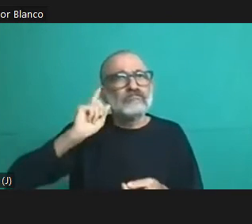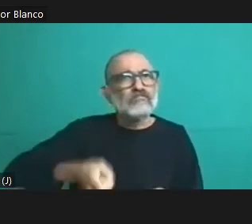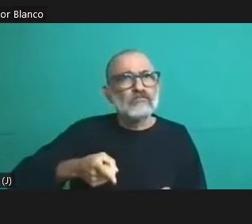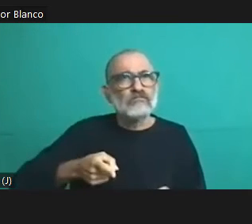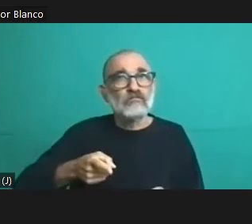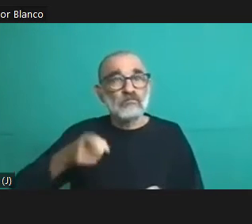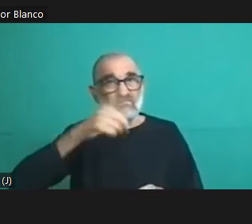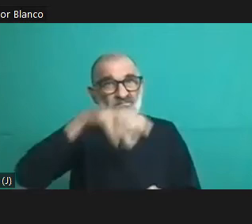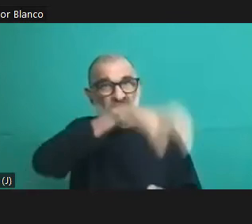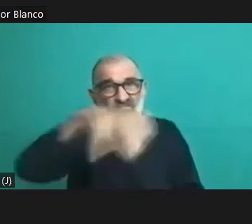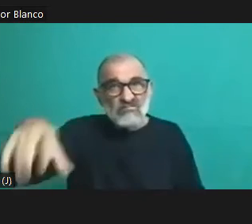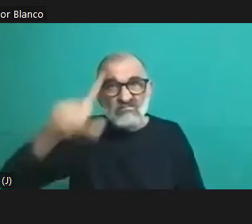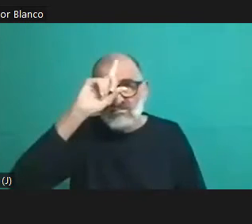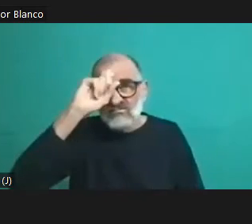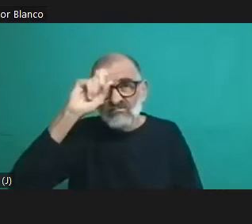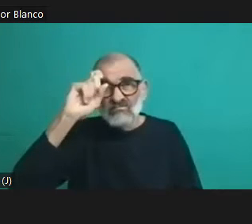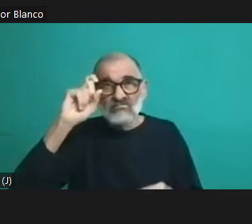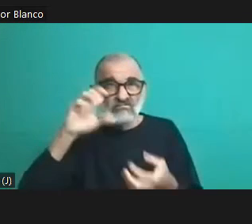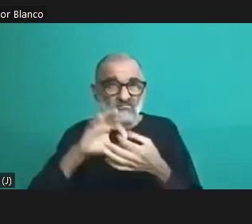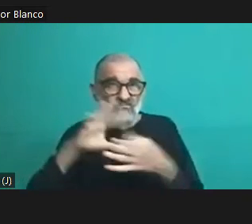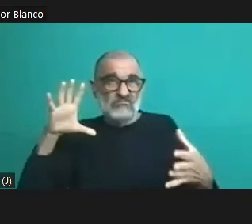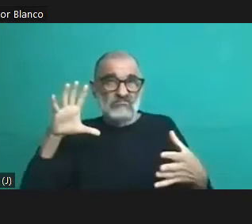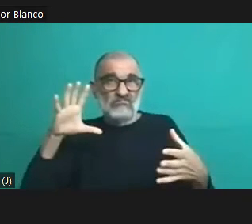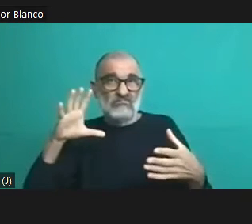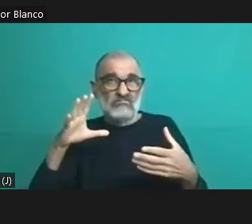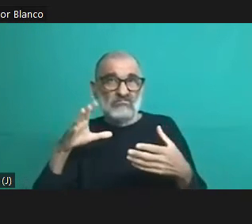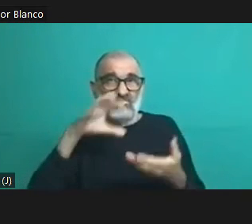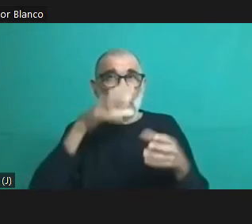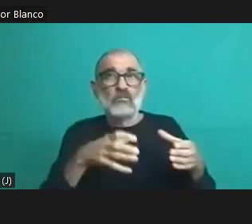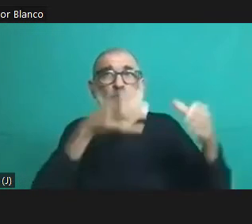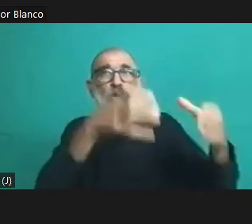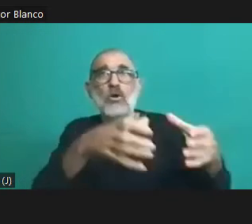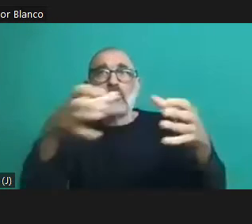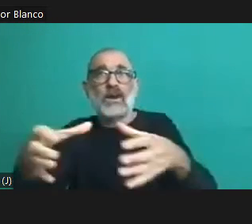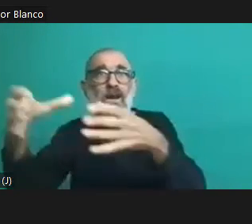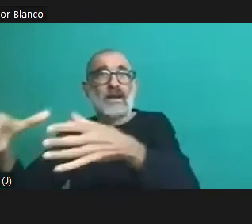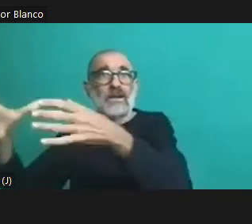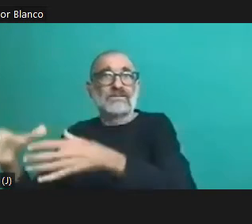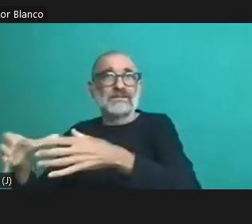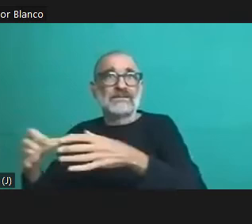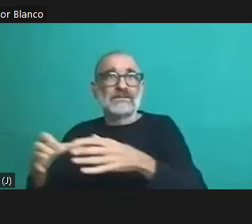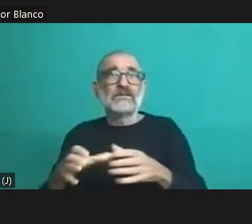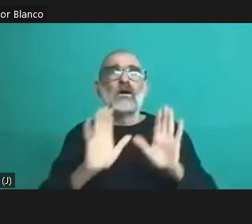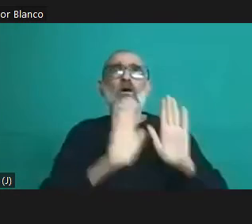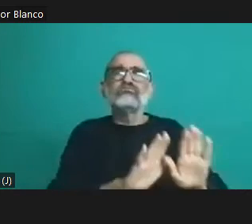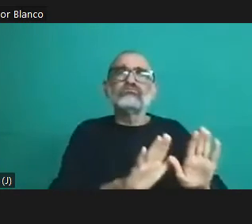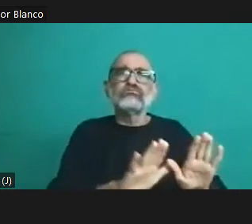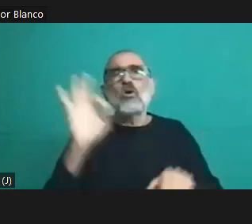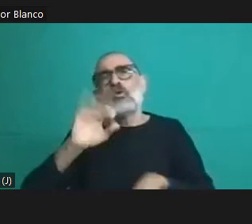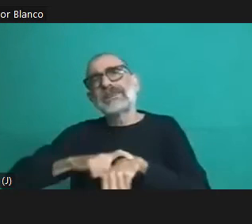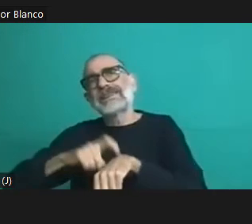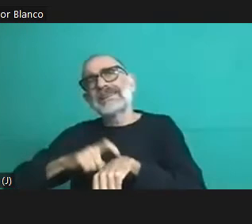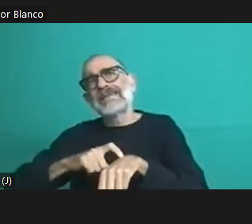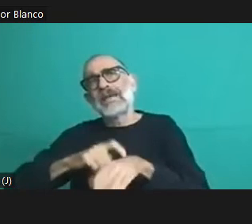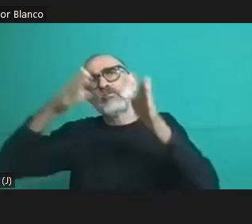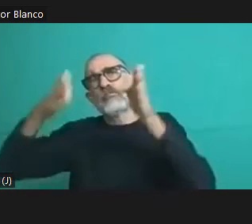consistent approach to do this in training and research provision